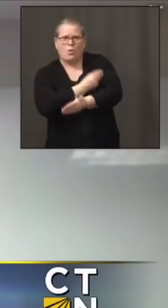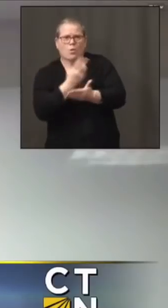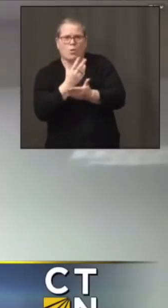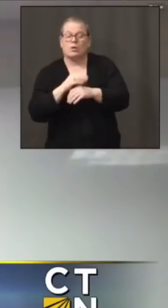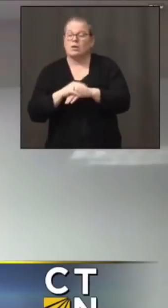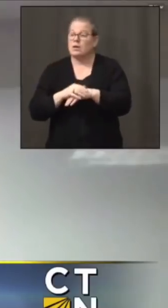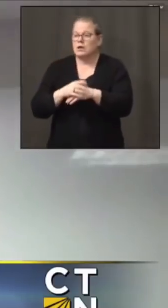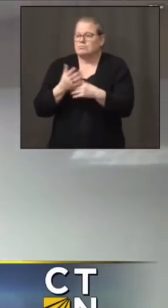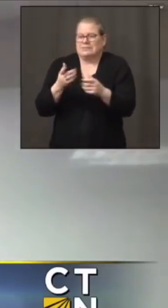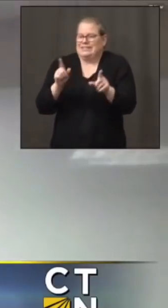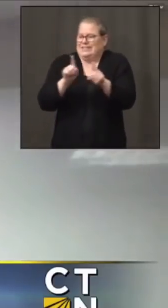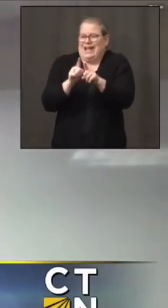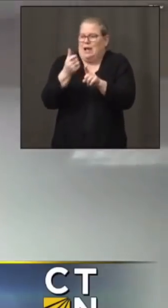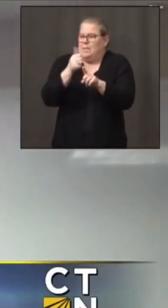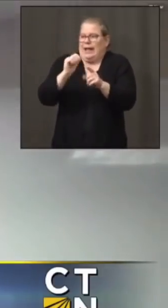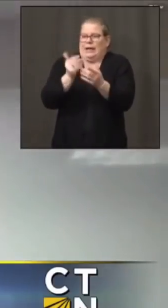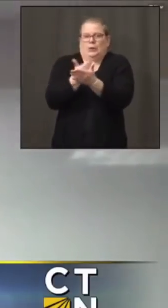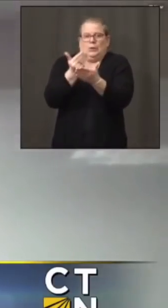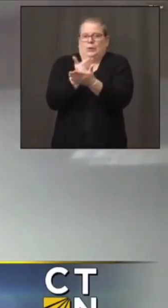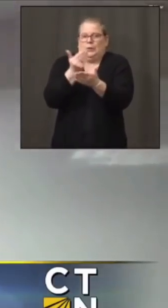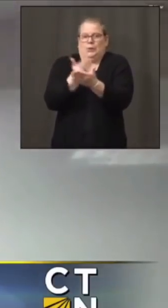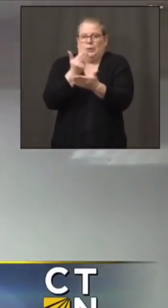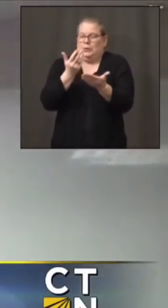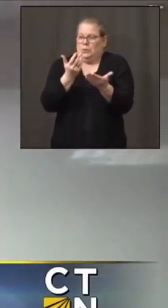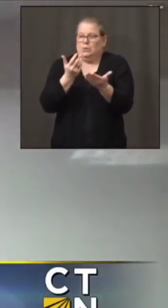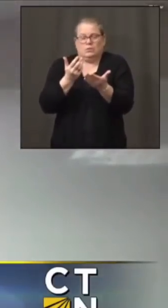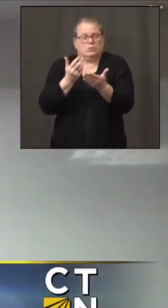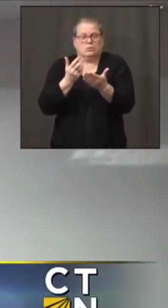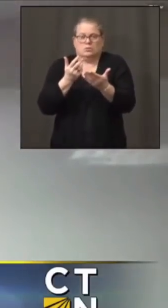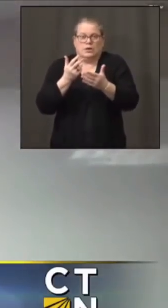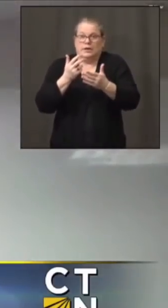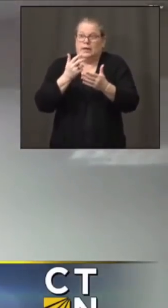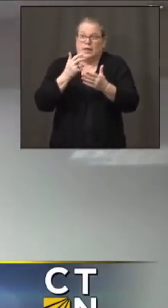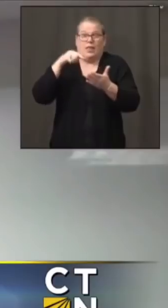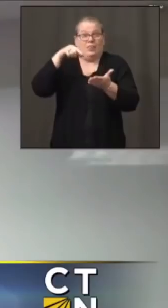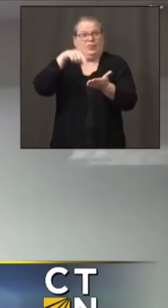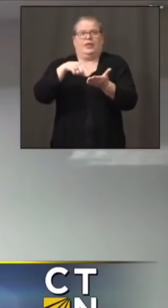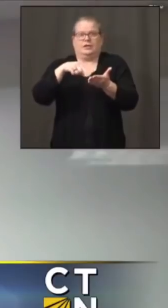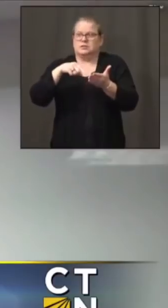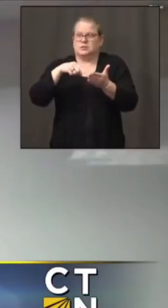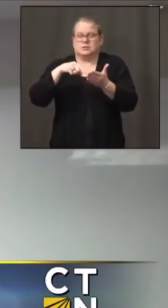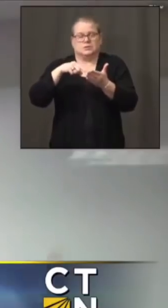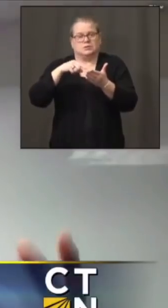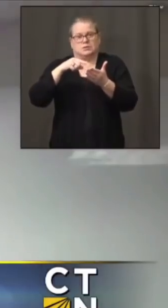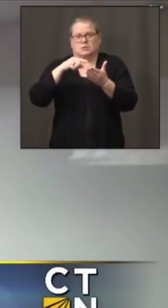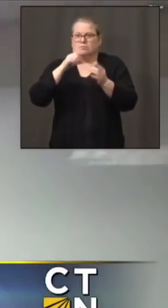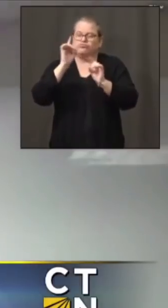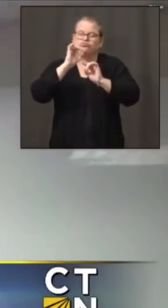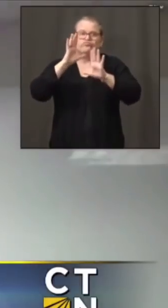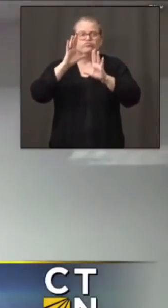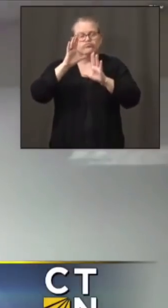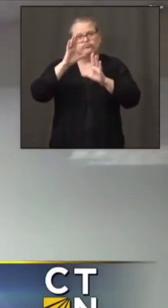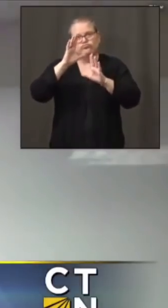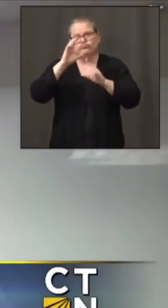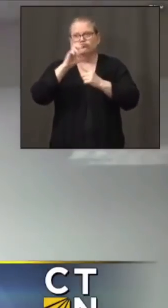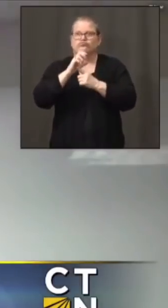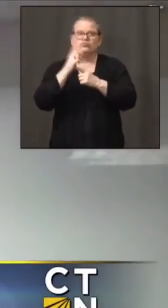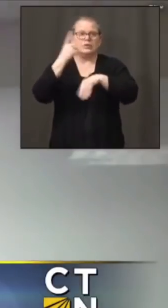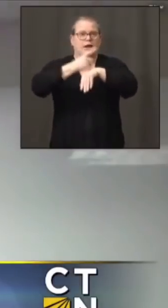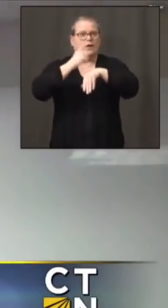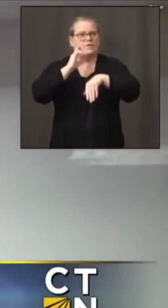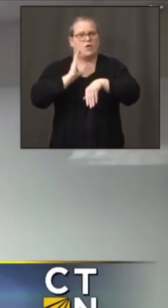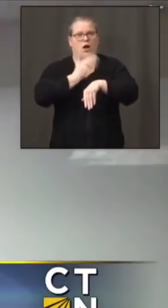this. This is, as stated before, this is a monumentous occasion for us from a science perspective, from a clinical medical perspective as